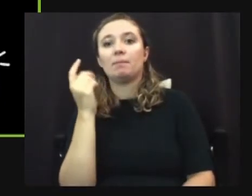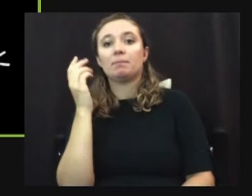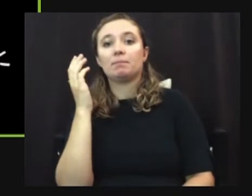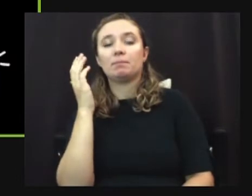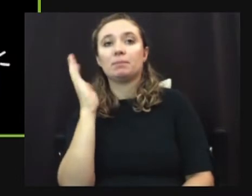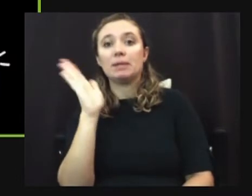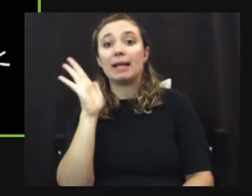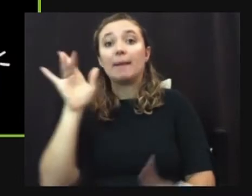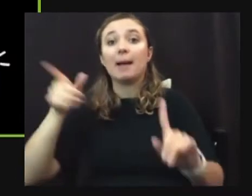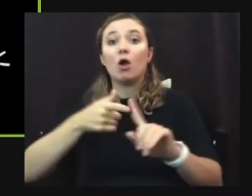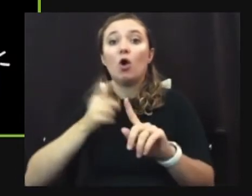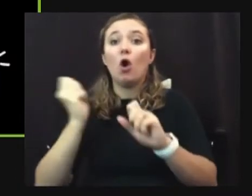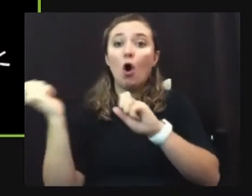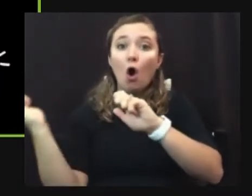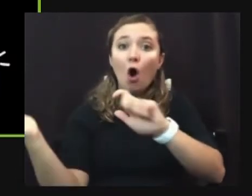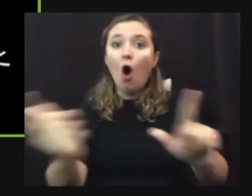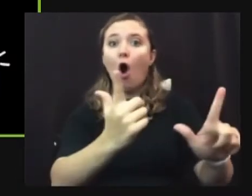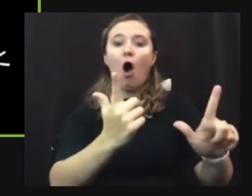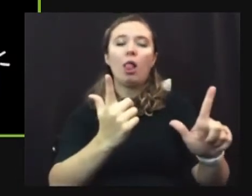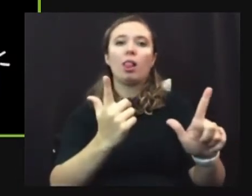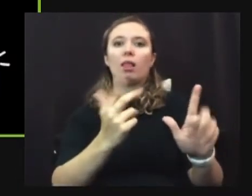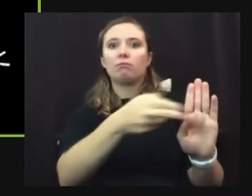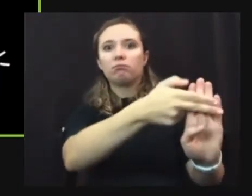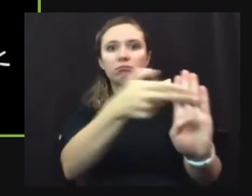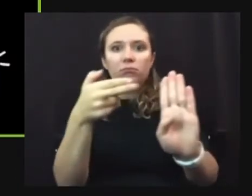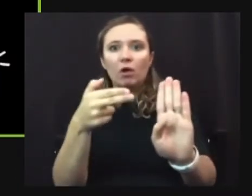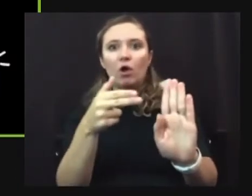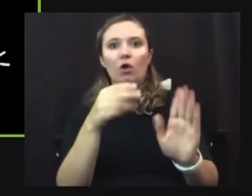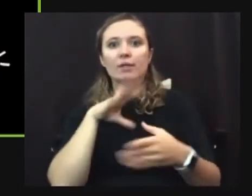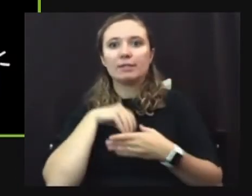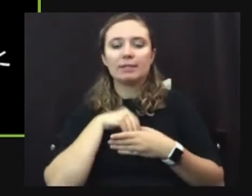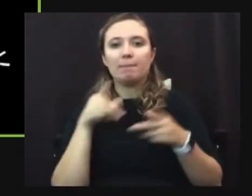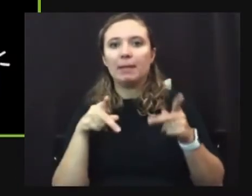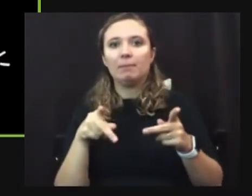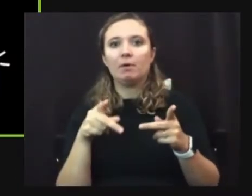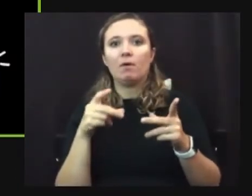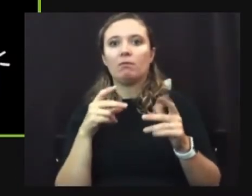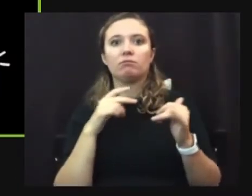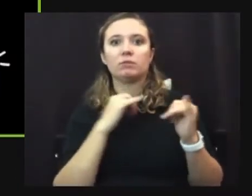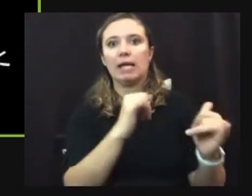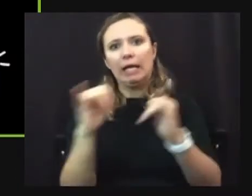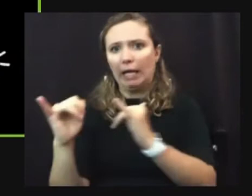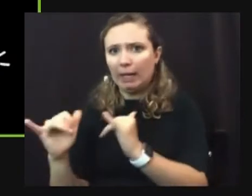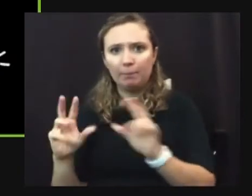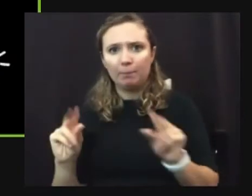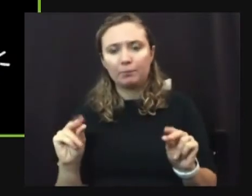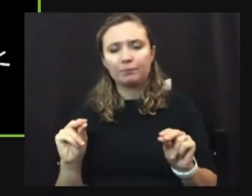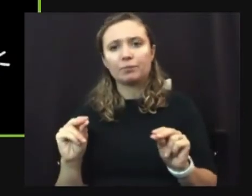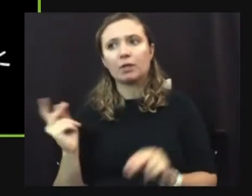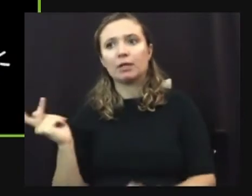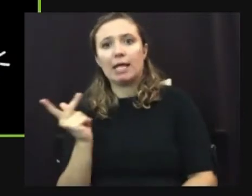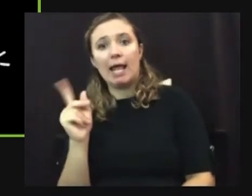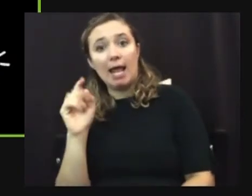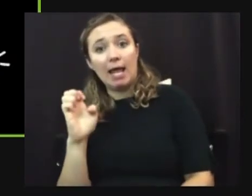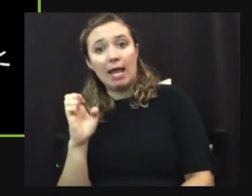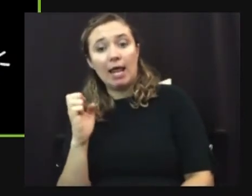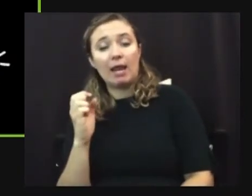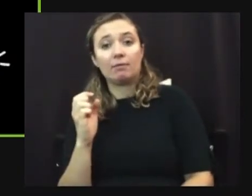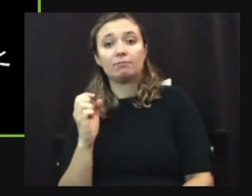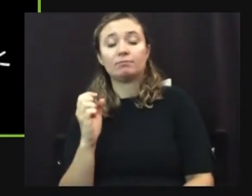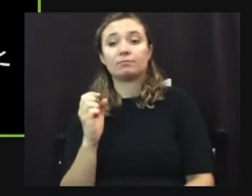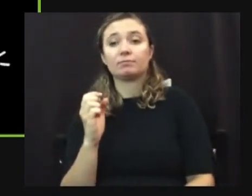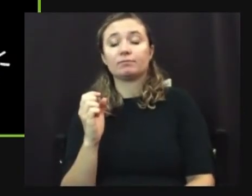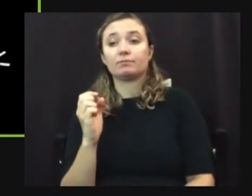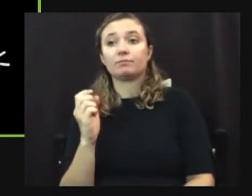I spend a lot of time, years, working with autistic people. I was a teacher for